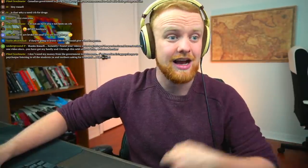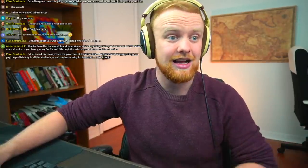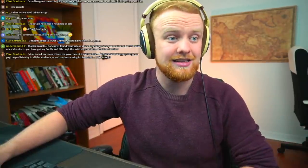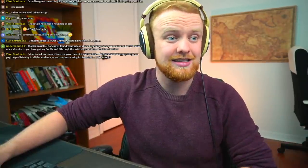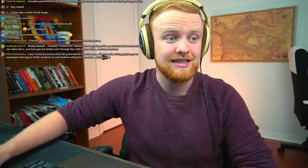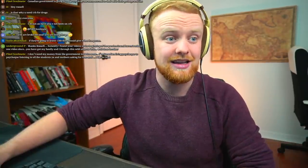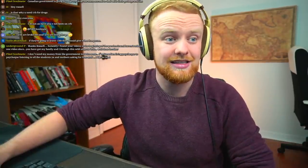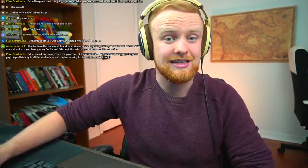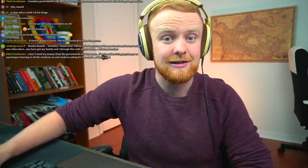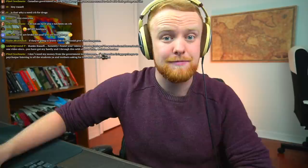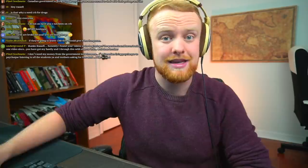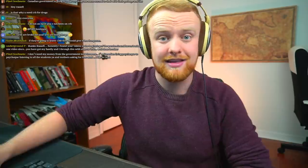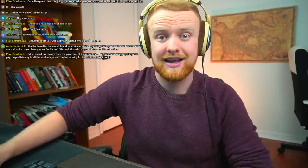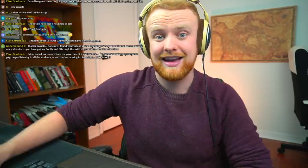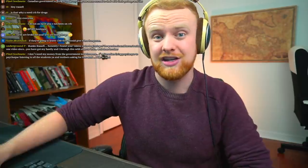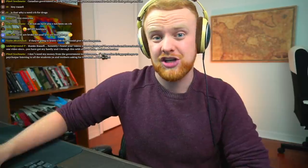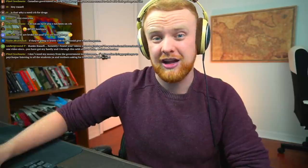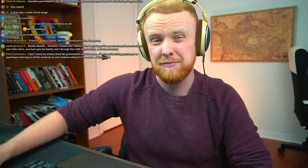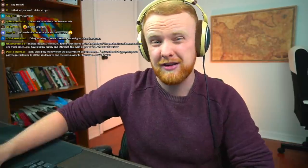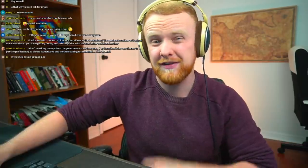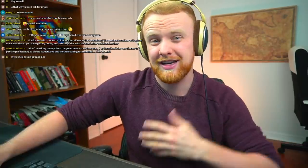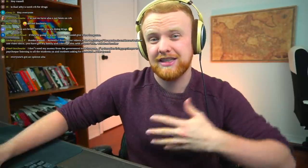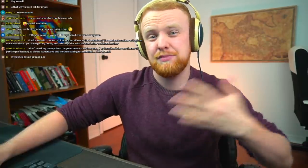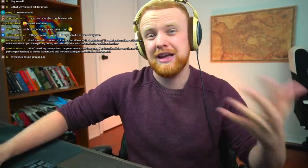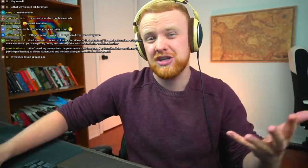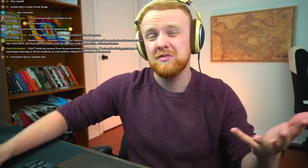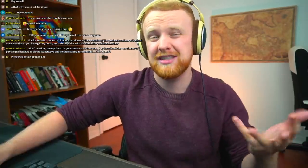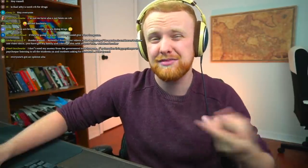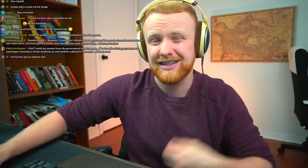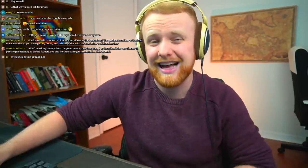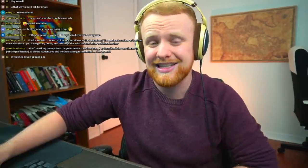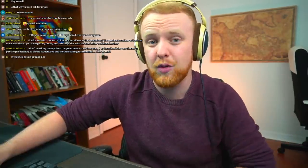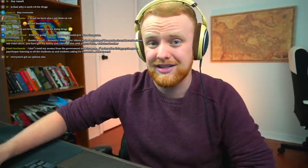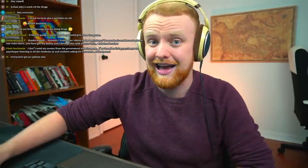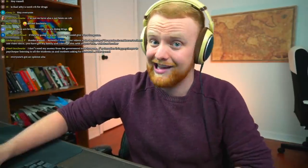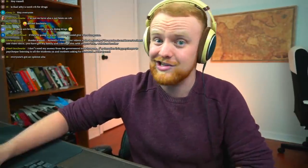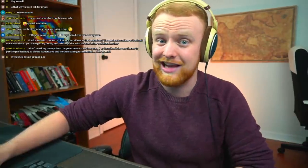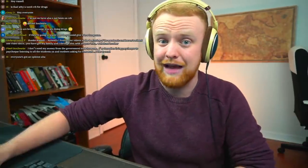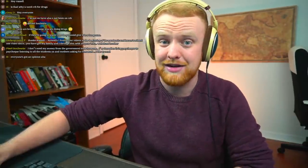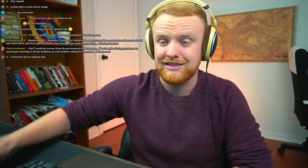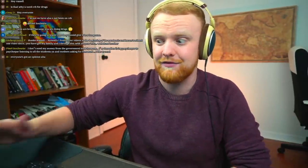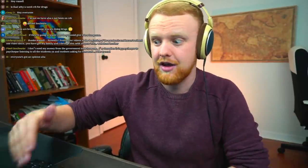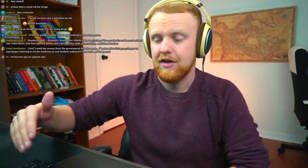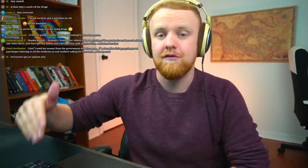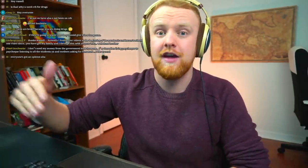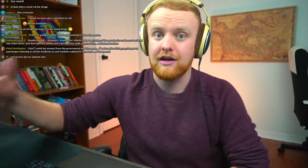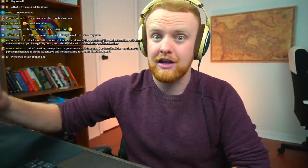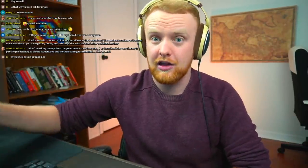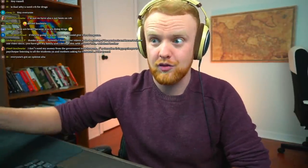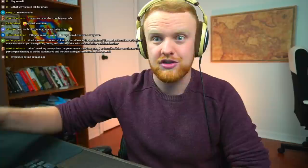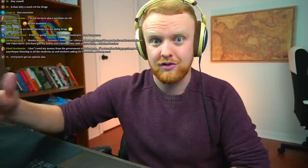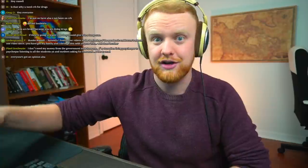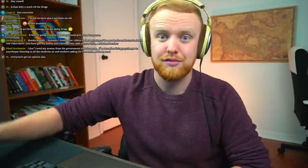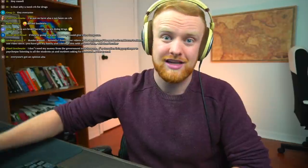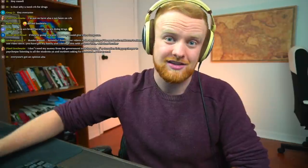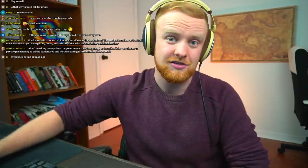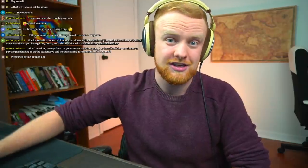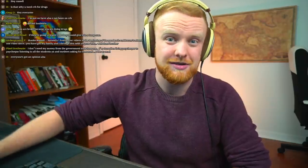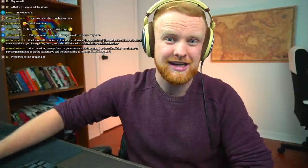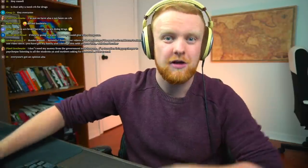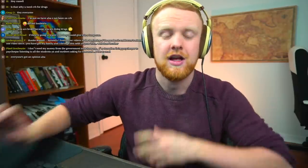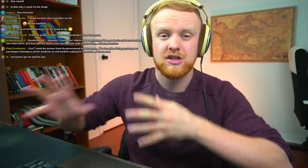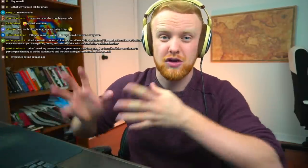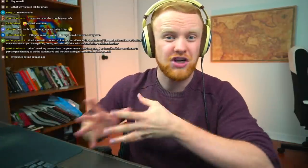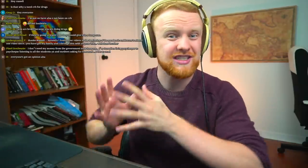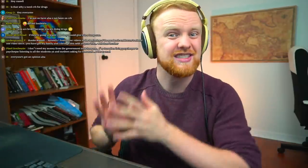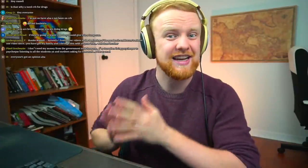that CCB, the Canada Child Benefit expansion, it seems like that's going to actually happen. It's very close to 100% certainty